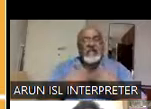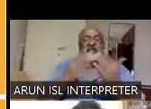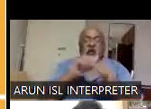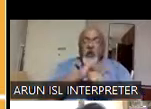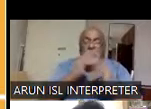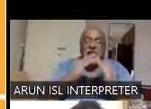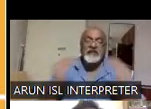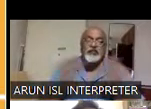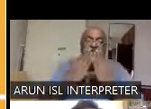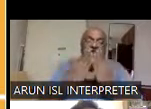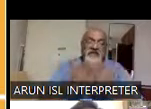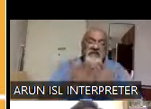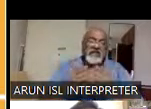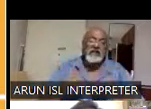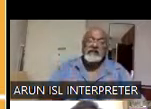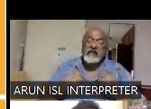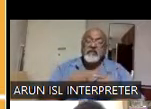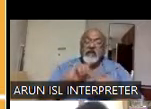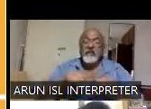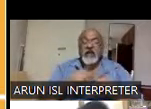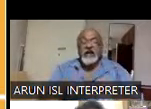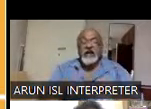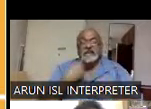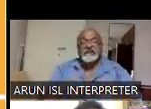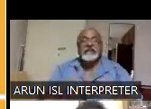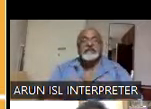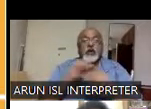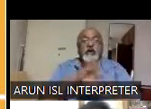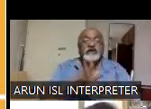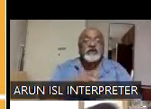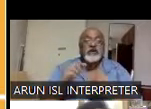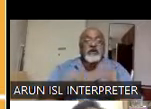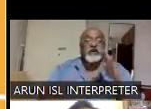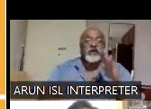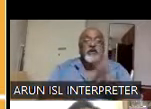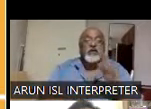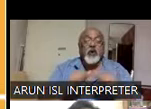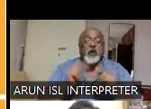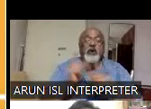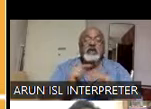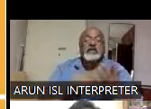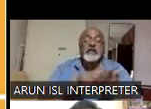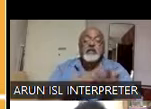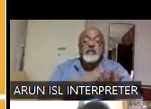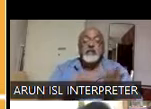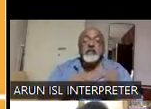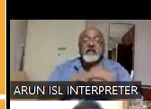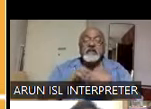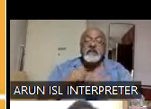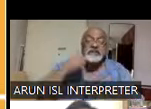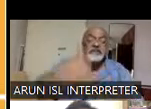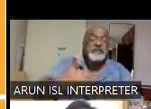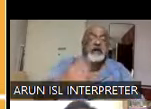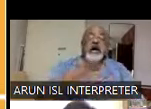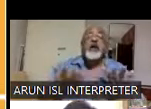education, herself became an expert. And today in India, if the autism movement has come to forefront, it is because